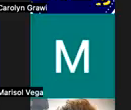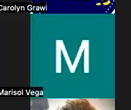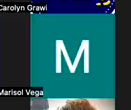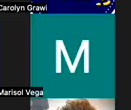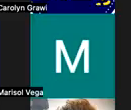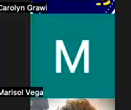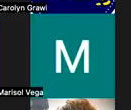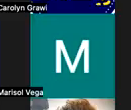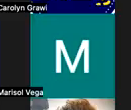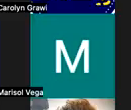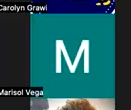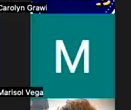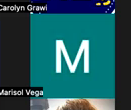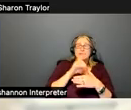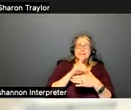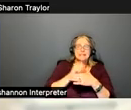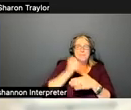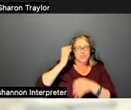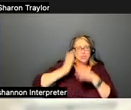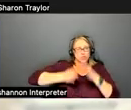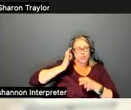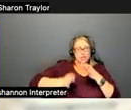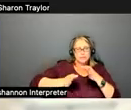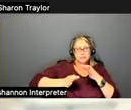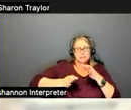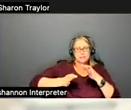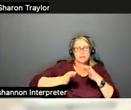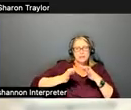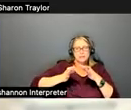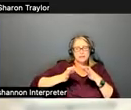Much of disability justice is